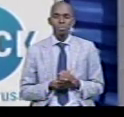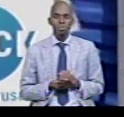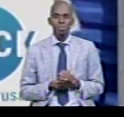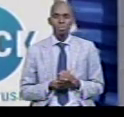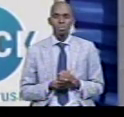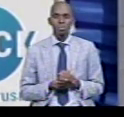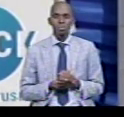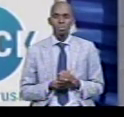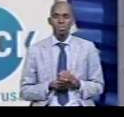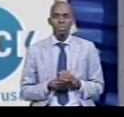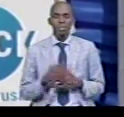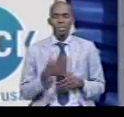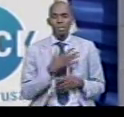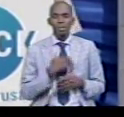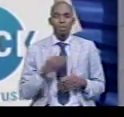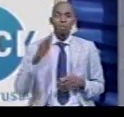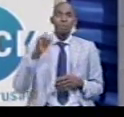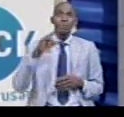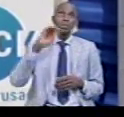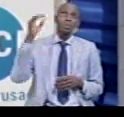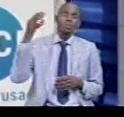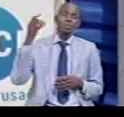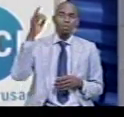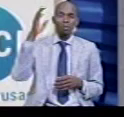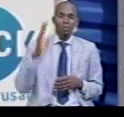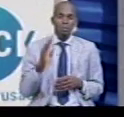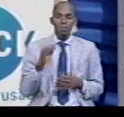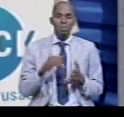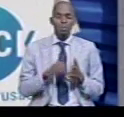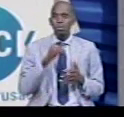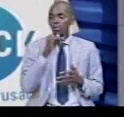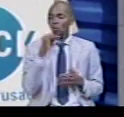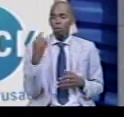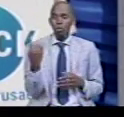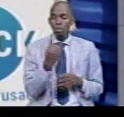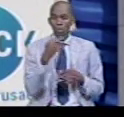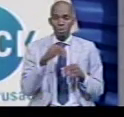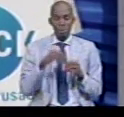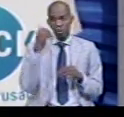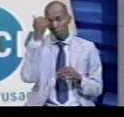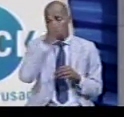And by the grace of God, today is not only Africa, it is global